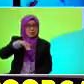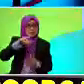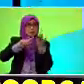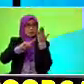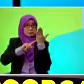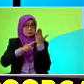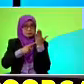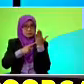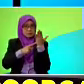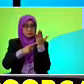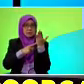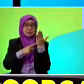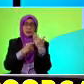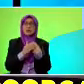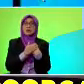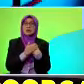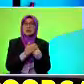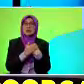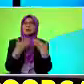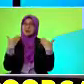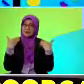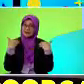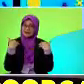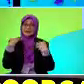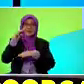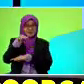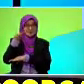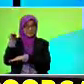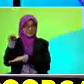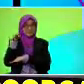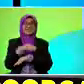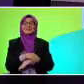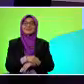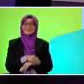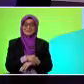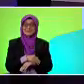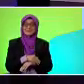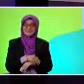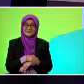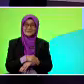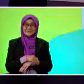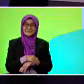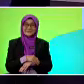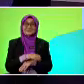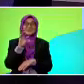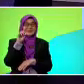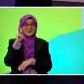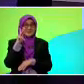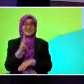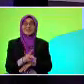believe there will be not only two of us, because we also have your pupils online. Yes, so you are right, Irfan. Let's introduce them to the